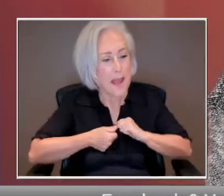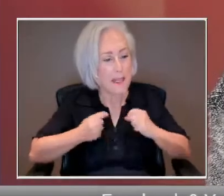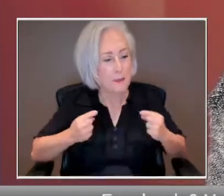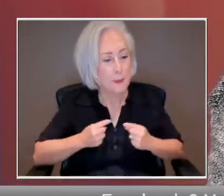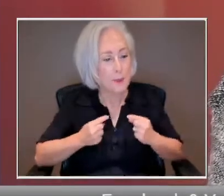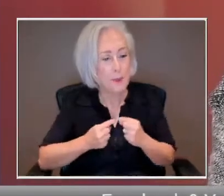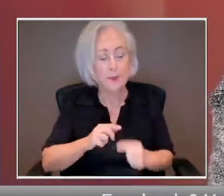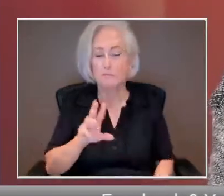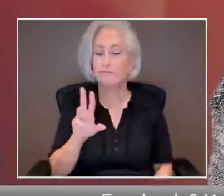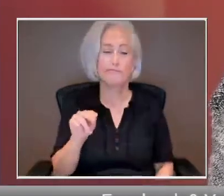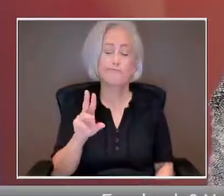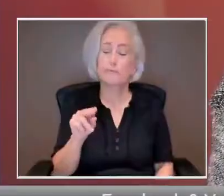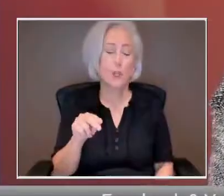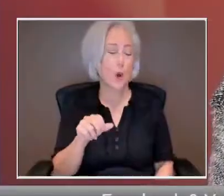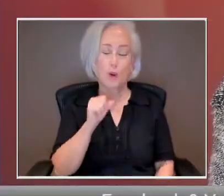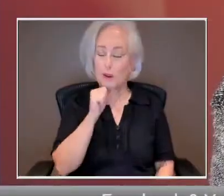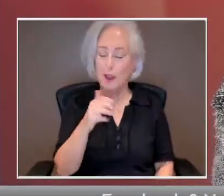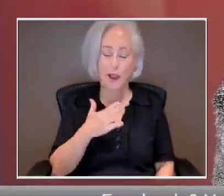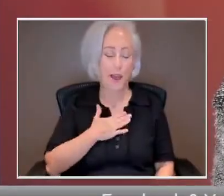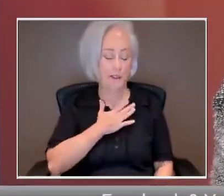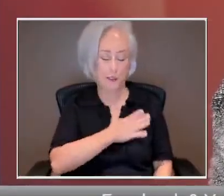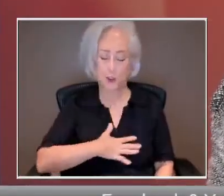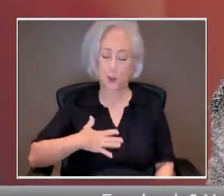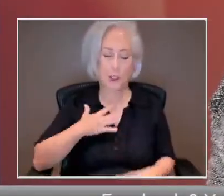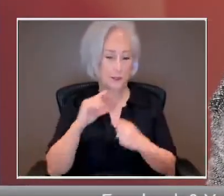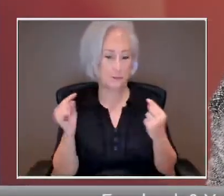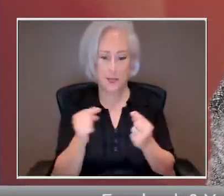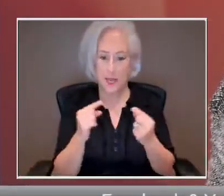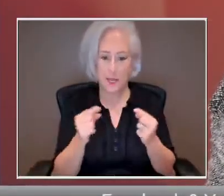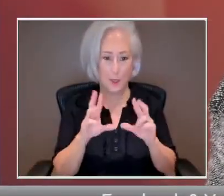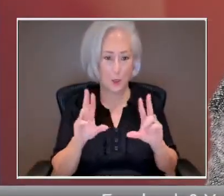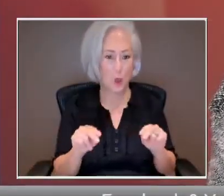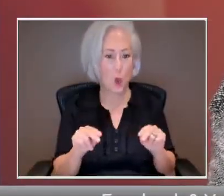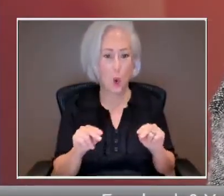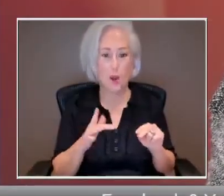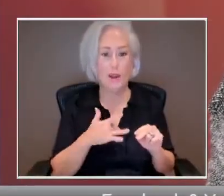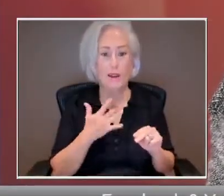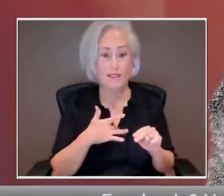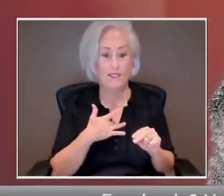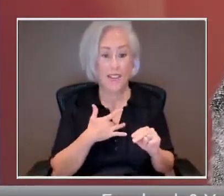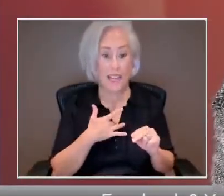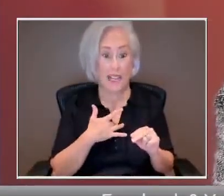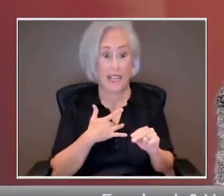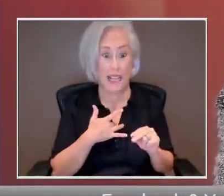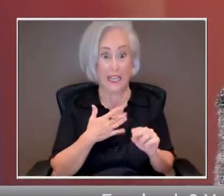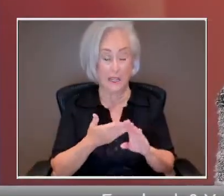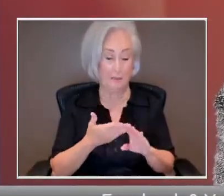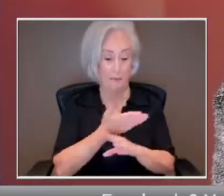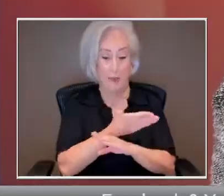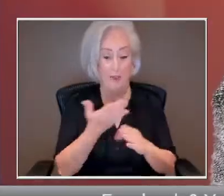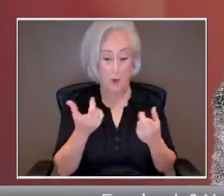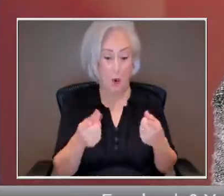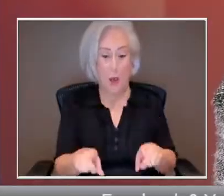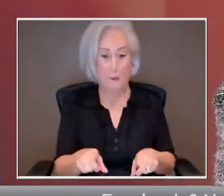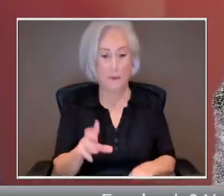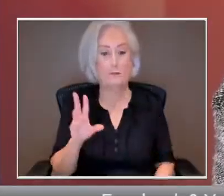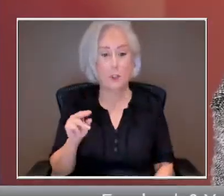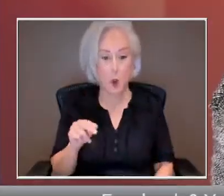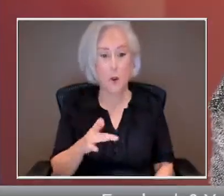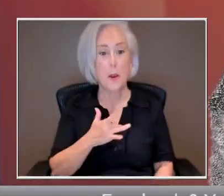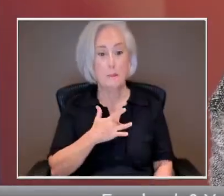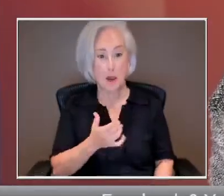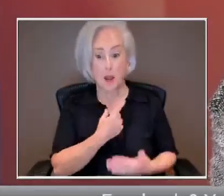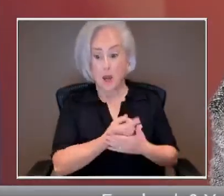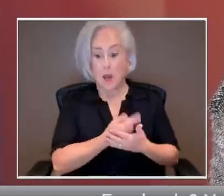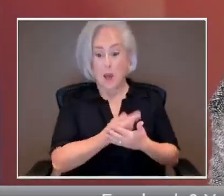that I had chest pains or like any feelings that were coming up right before it happened. But the racing heart and feeling like you were going to